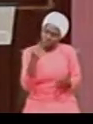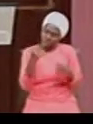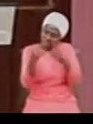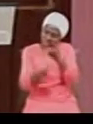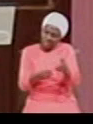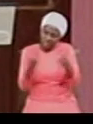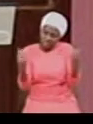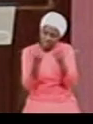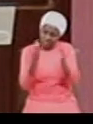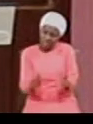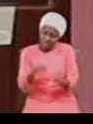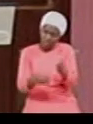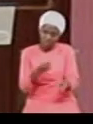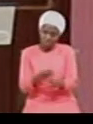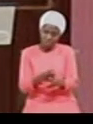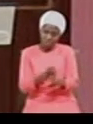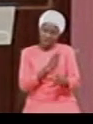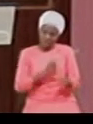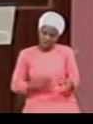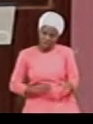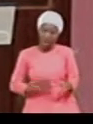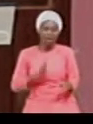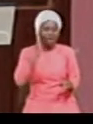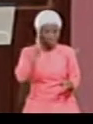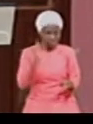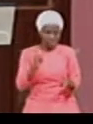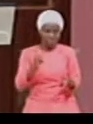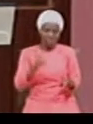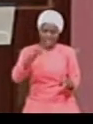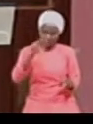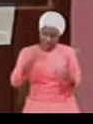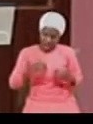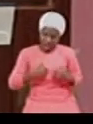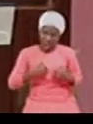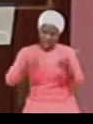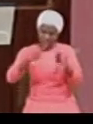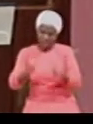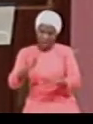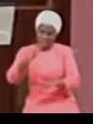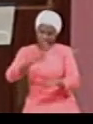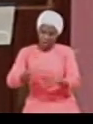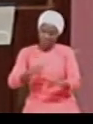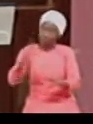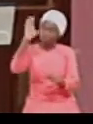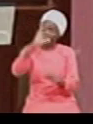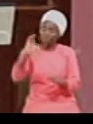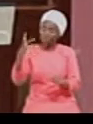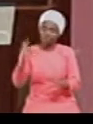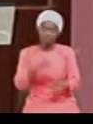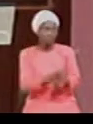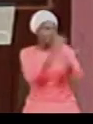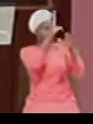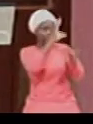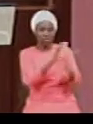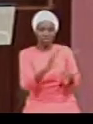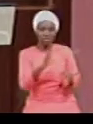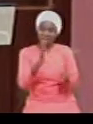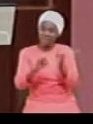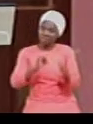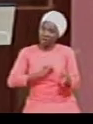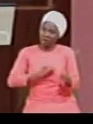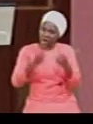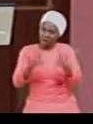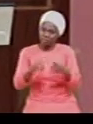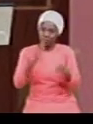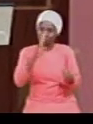would still have died on the cross of Calvary. If I were the only sinner to be saved, the only